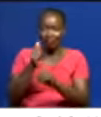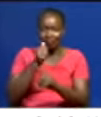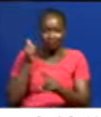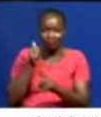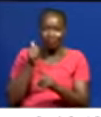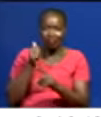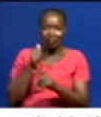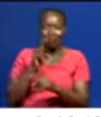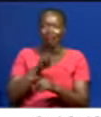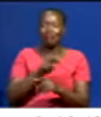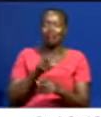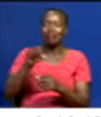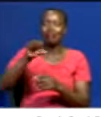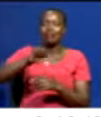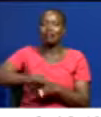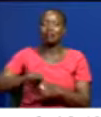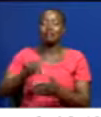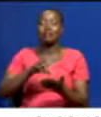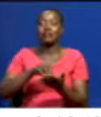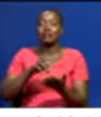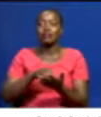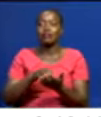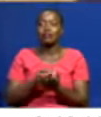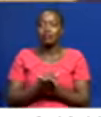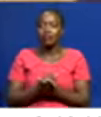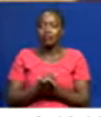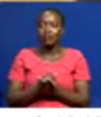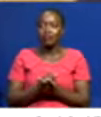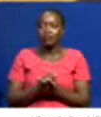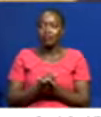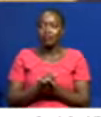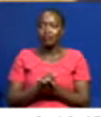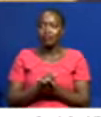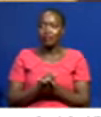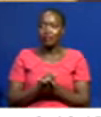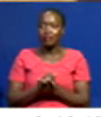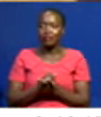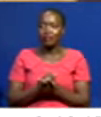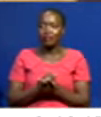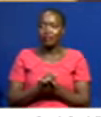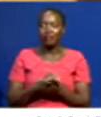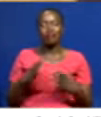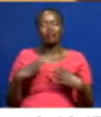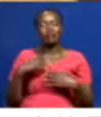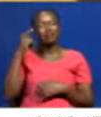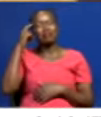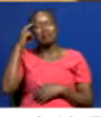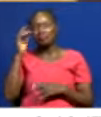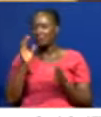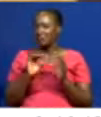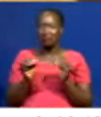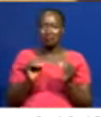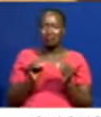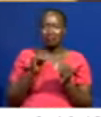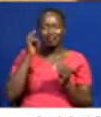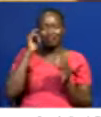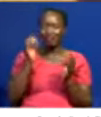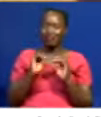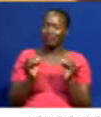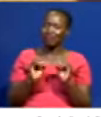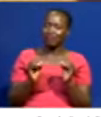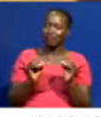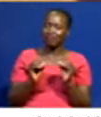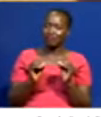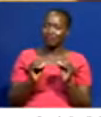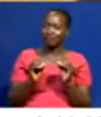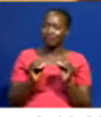the situation. That time, you don't have that, luxury of thinking? No, you don't think. Mm-hmm.